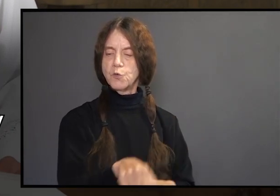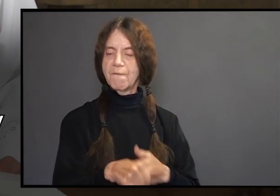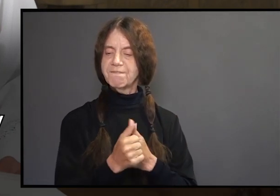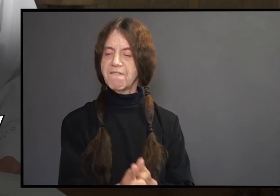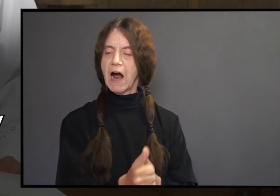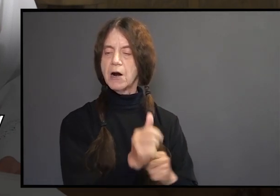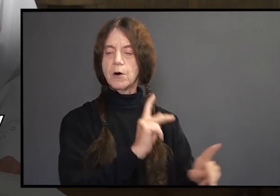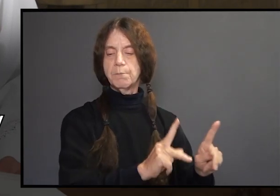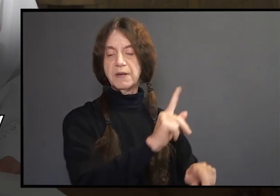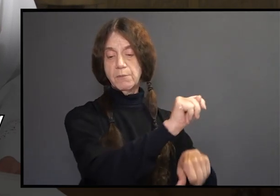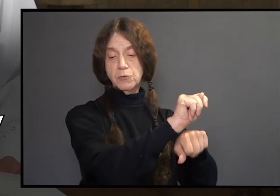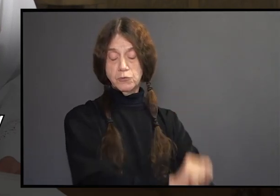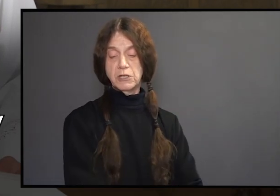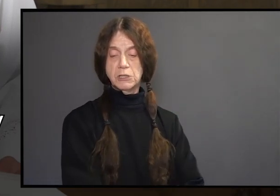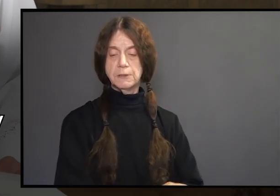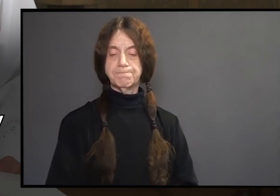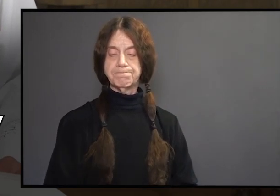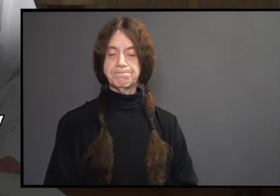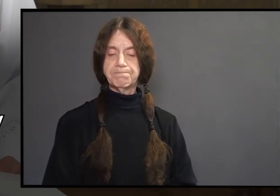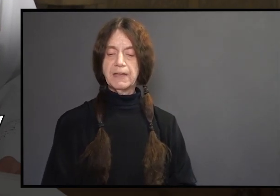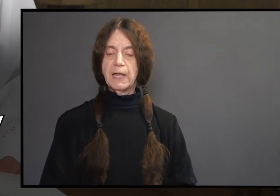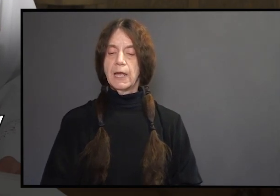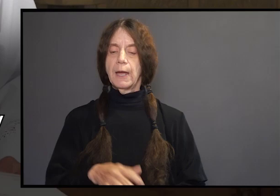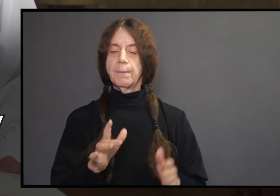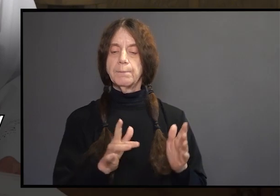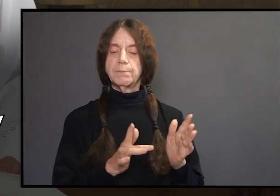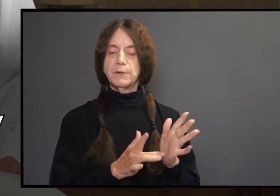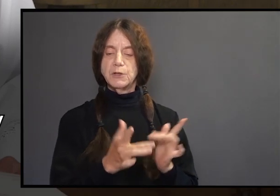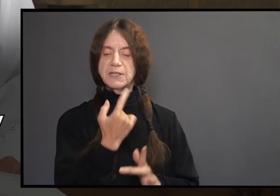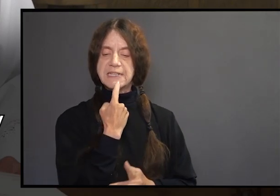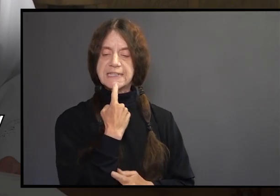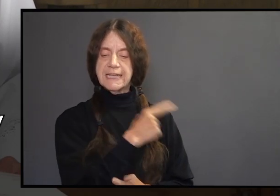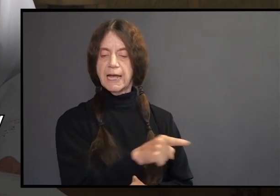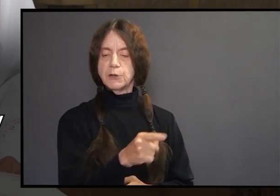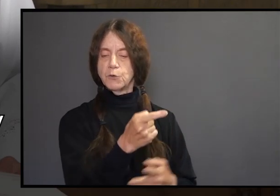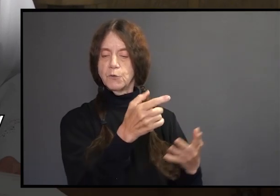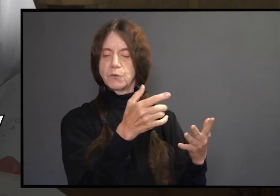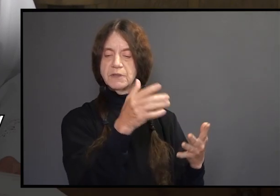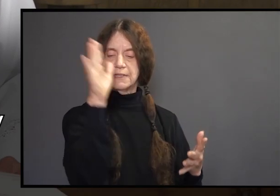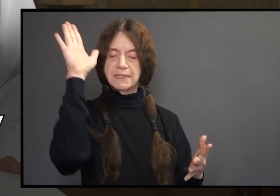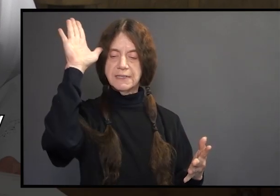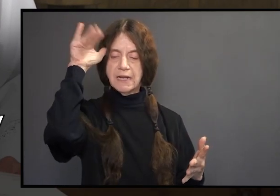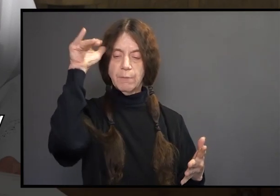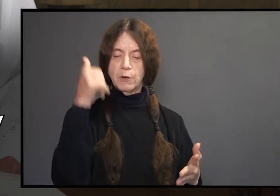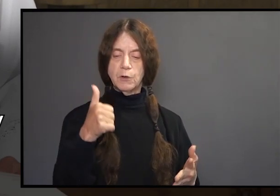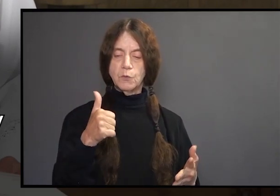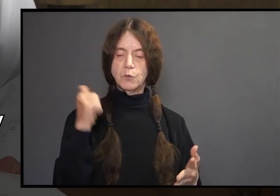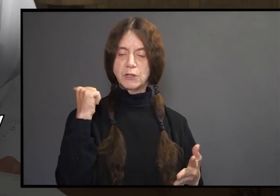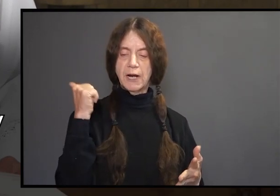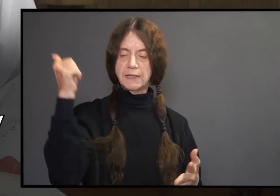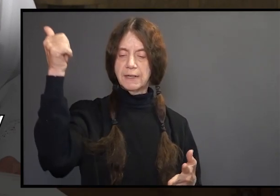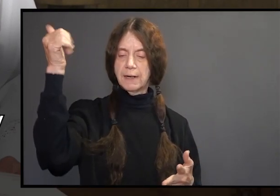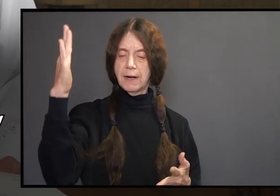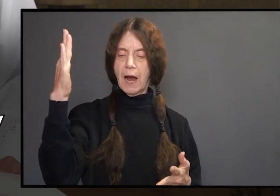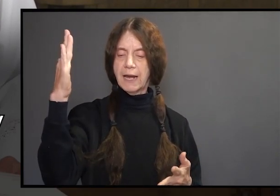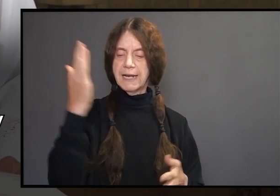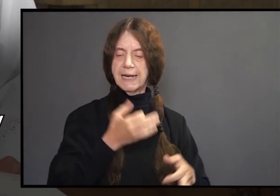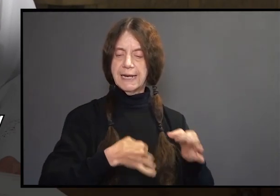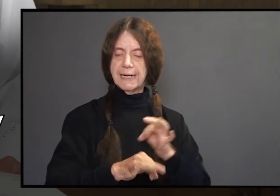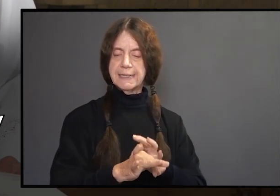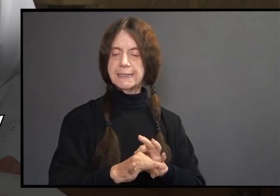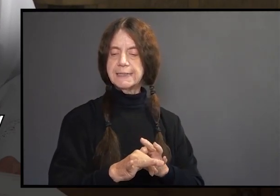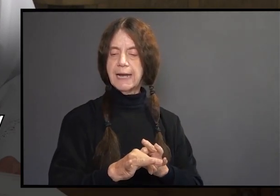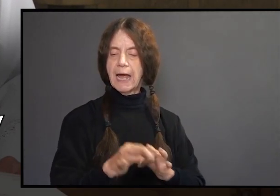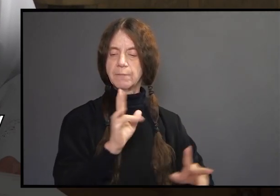establish your tradition. For Moses said, 'Honor your father and your mother,' and 'Whoever reviles father or mother